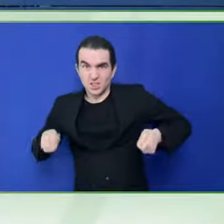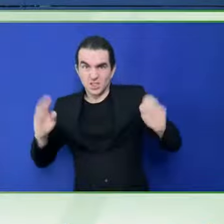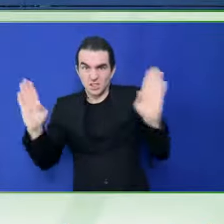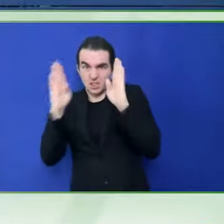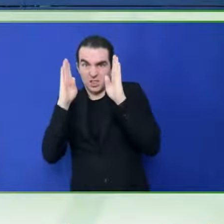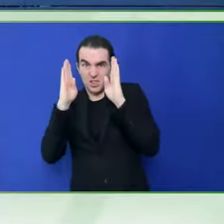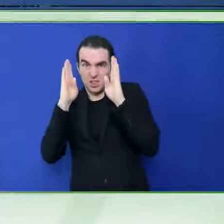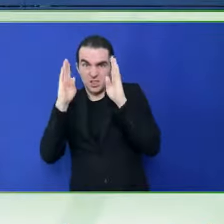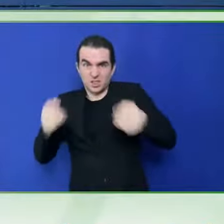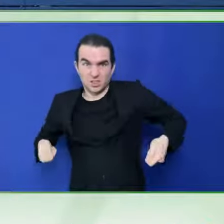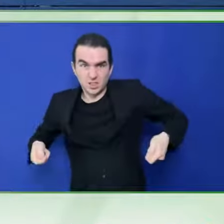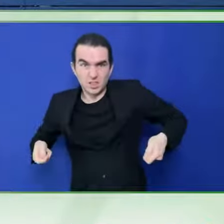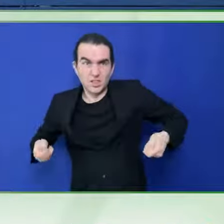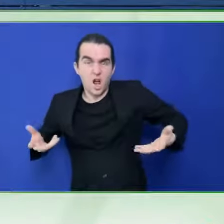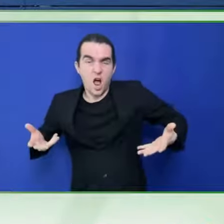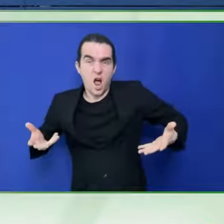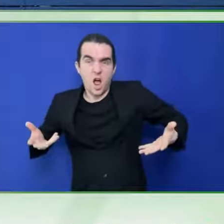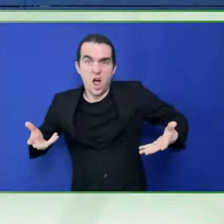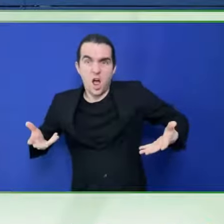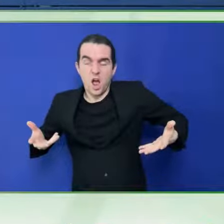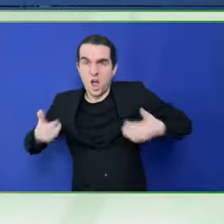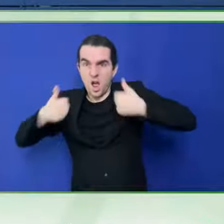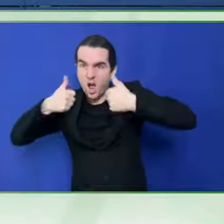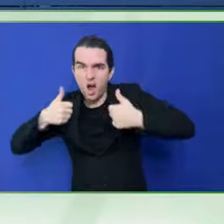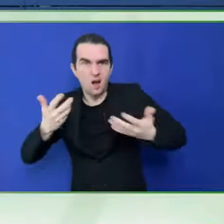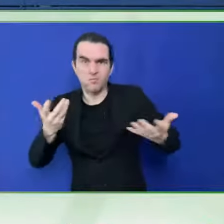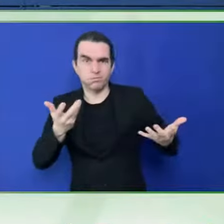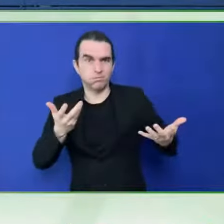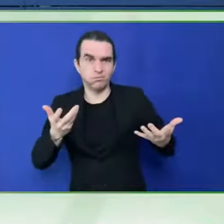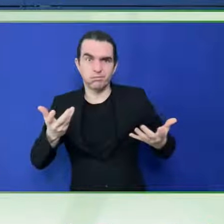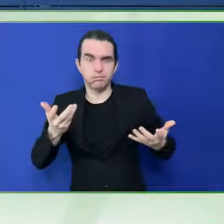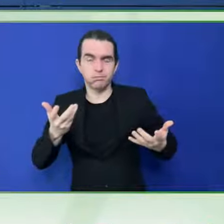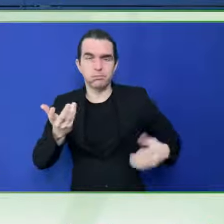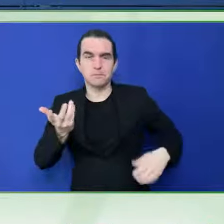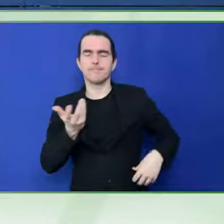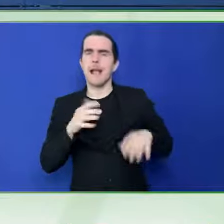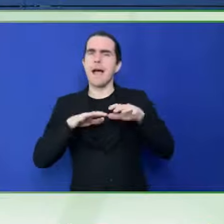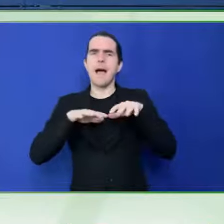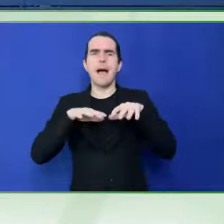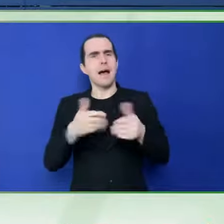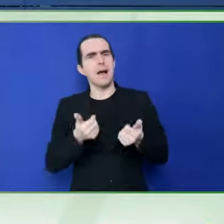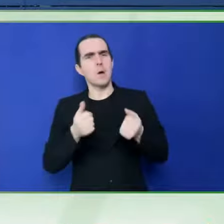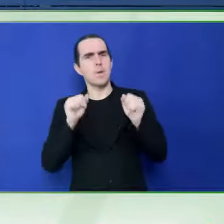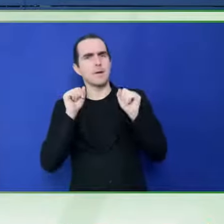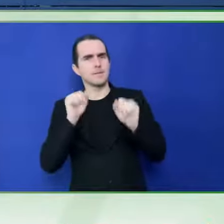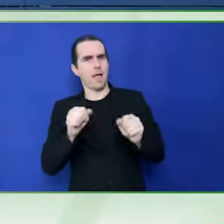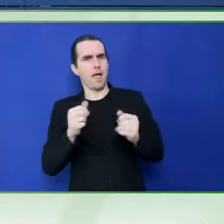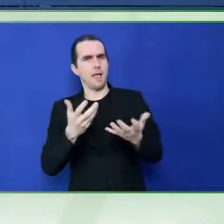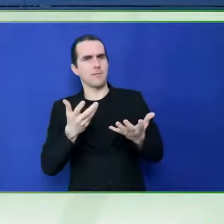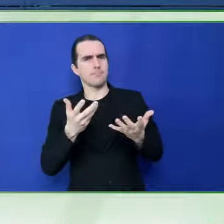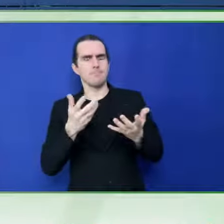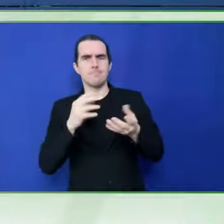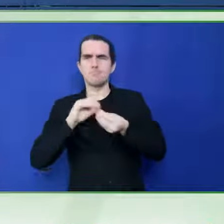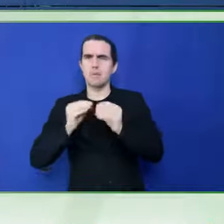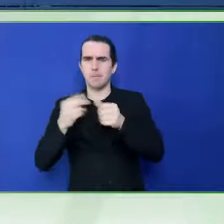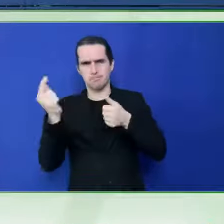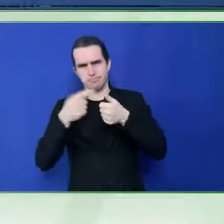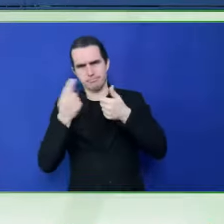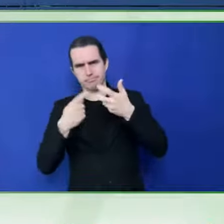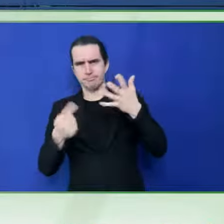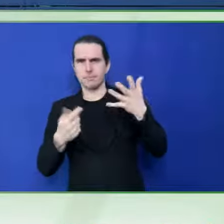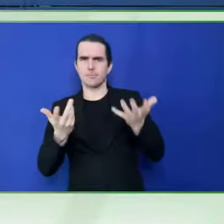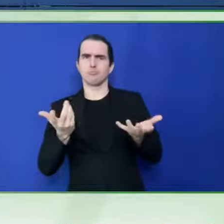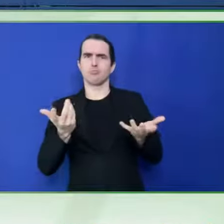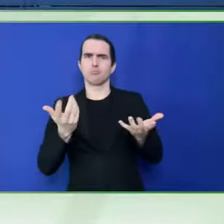Now, one thing we all know is that disabilities vary. Now, everyone thinks that a disabled toilet is the